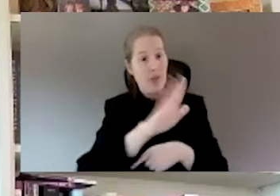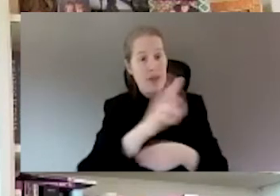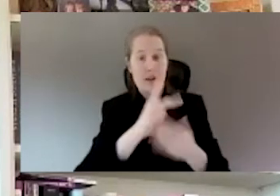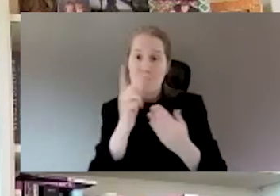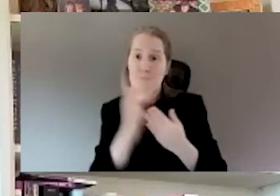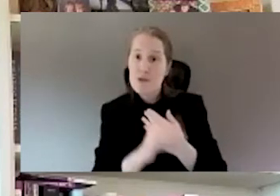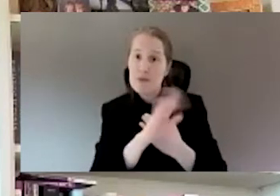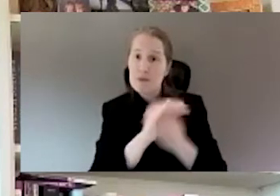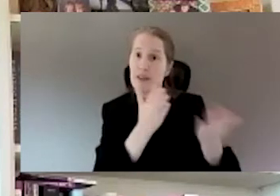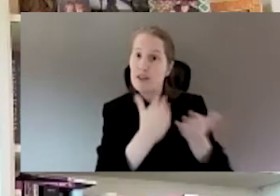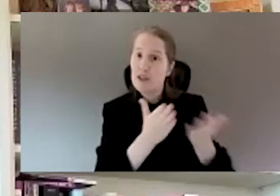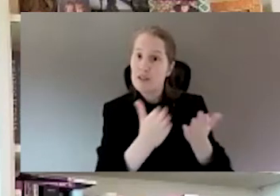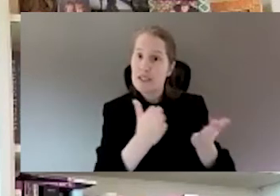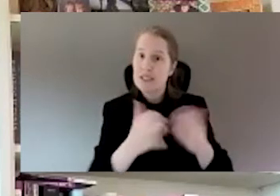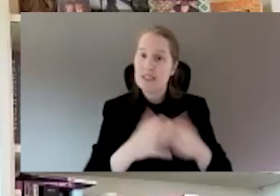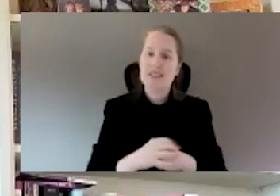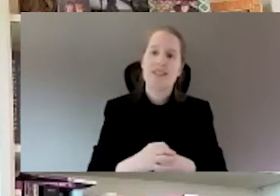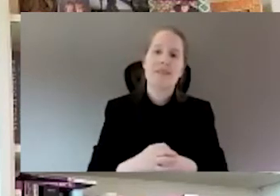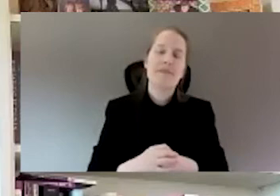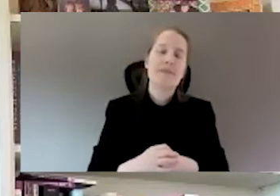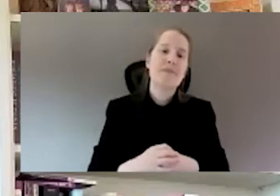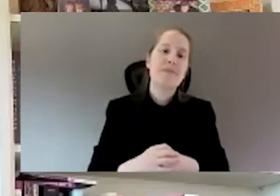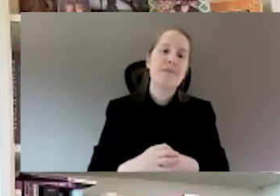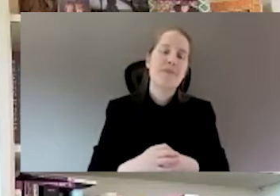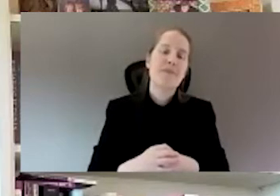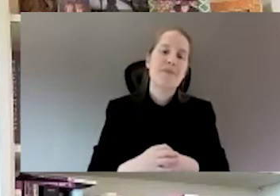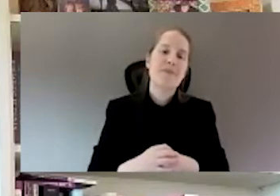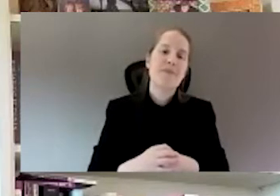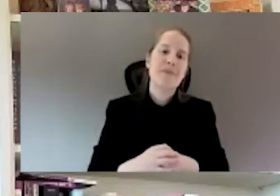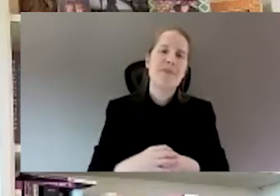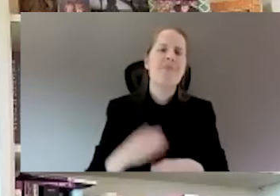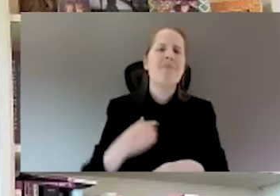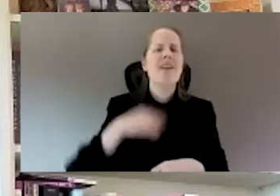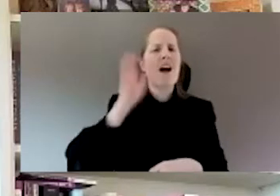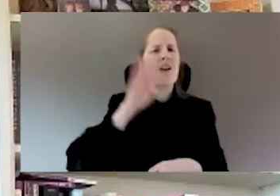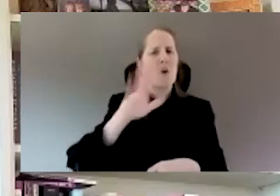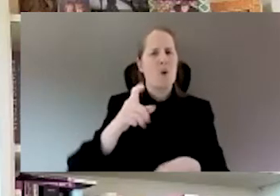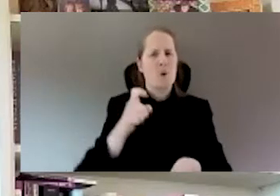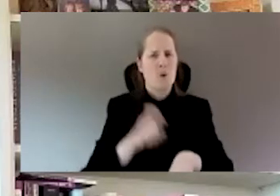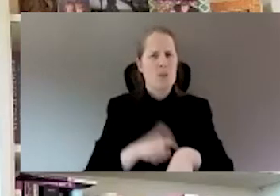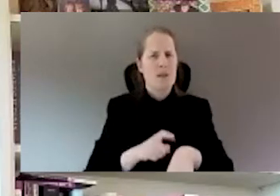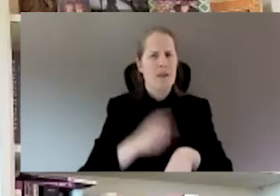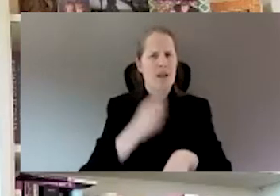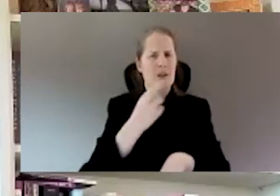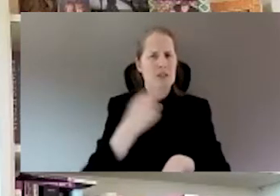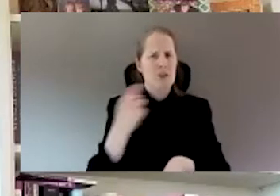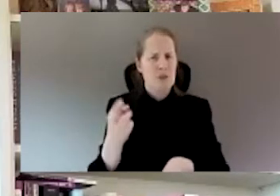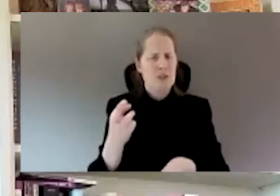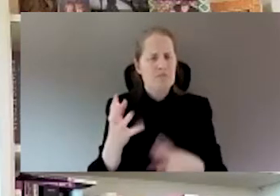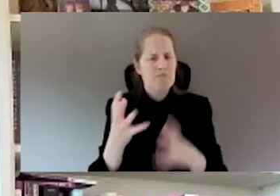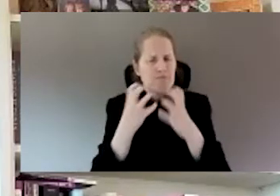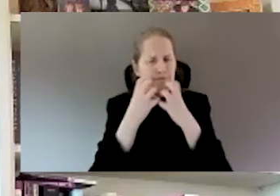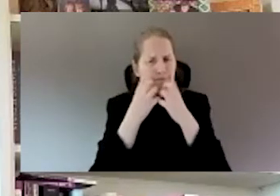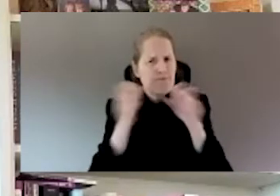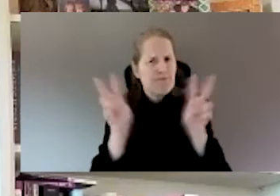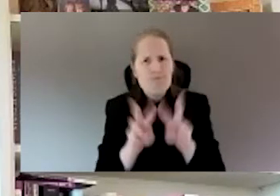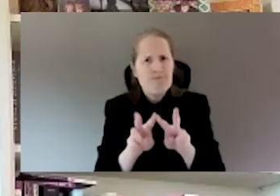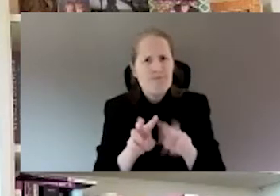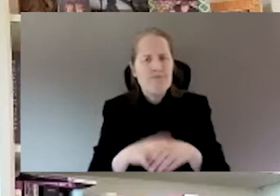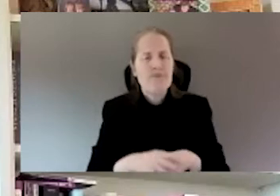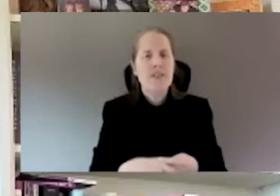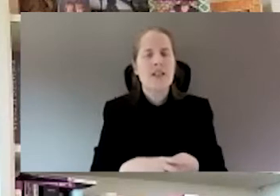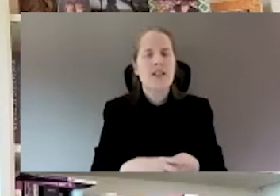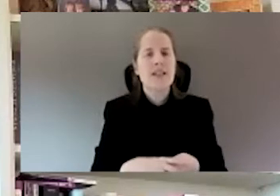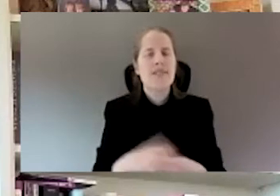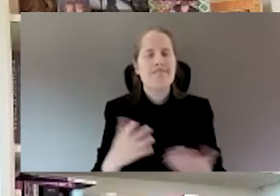services. I know that your time and resources are valuable. And while I'm sorry we